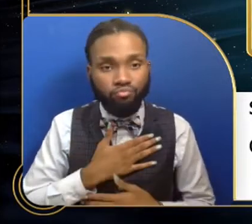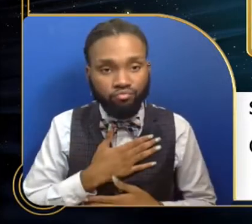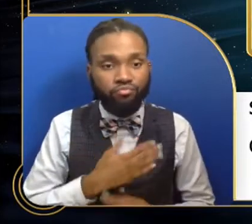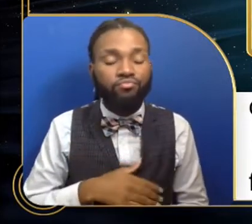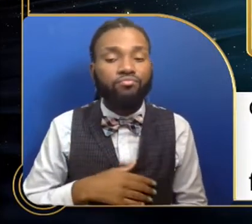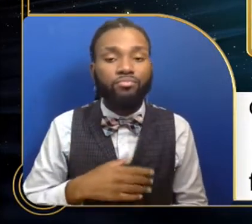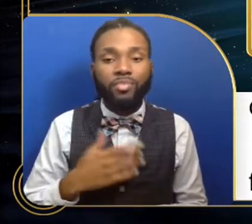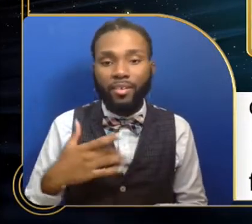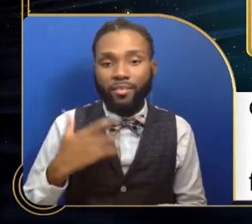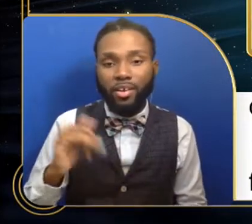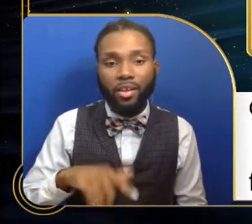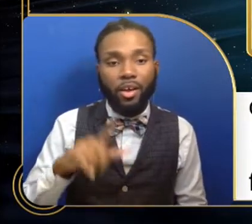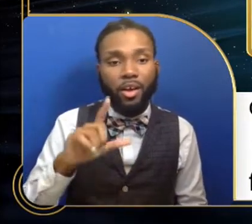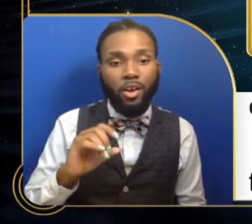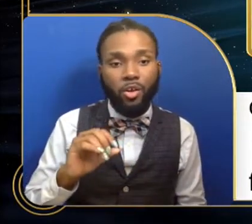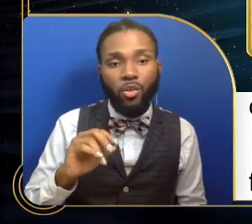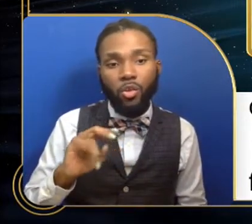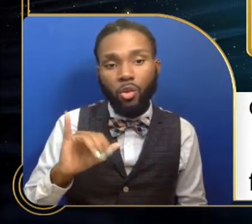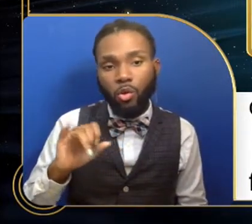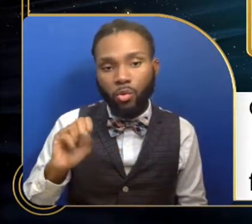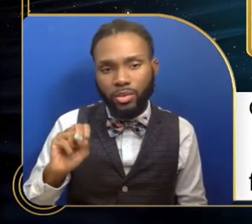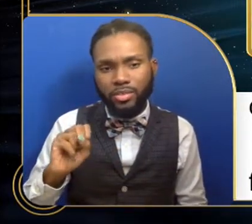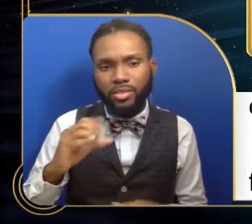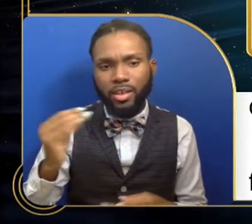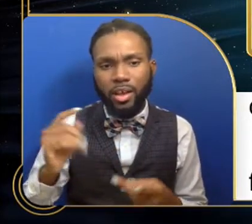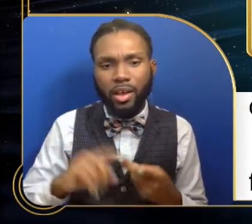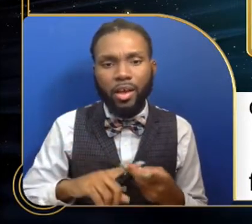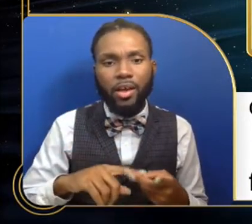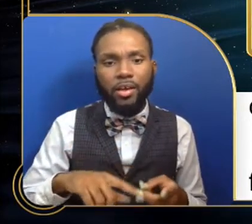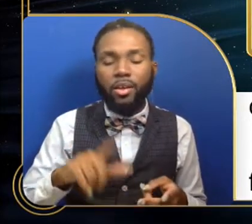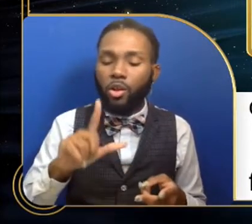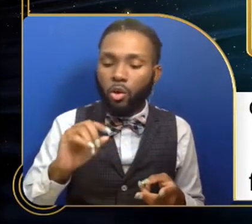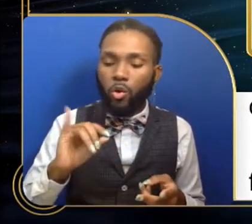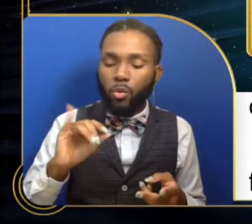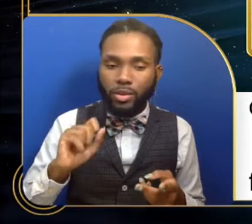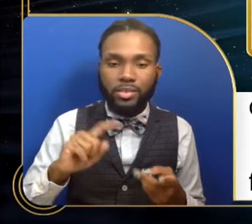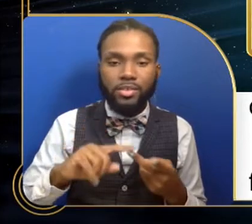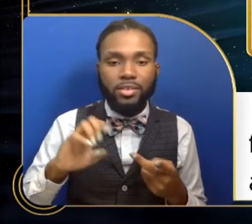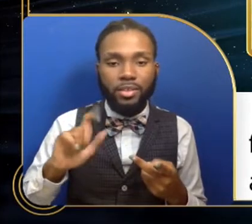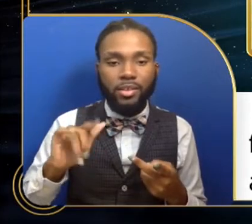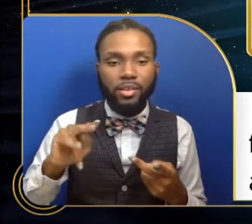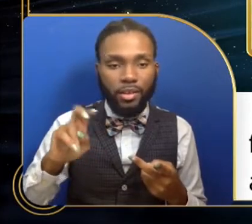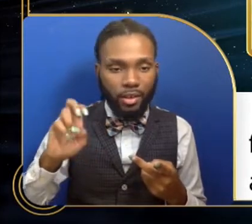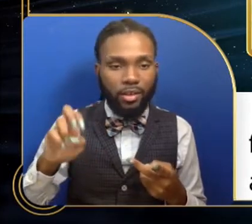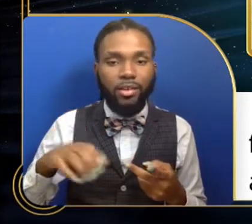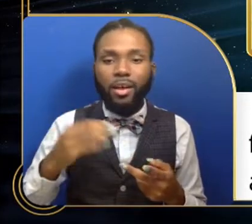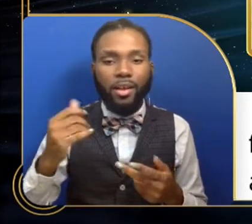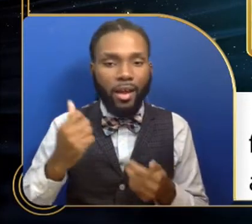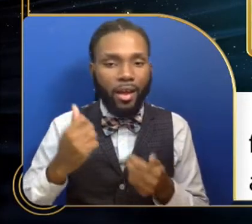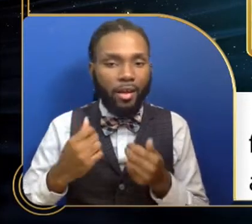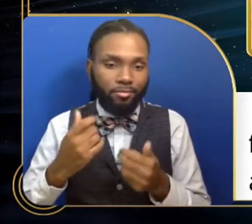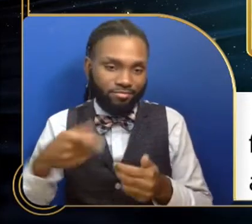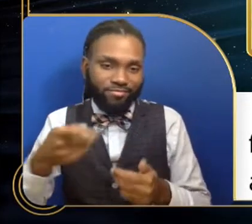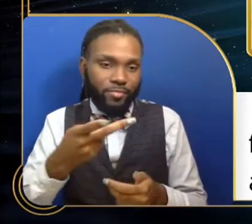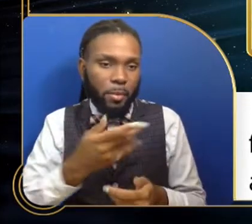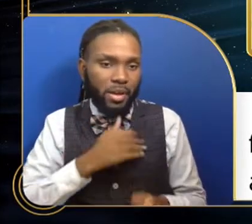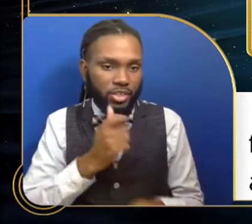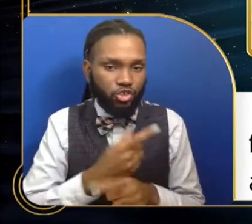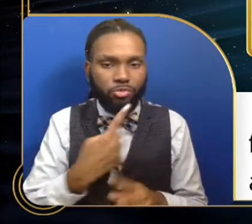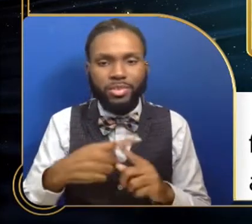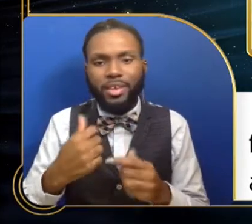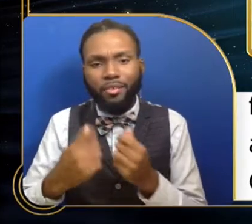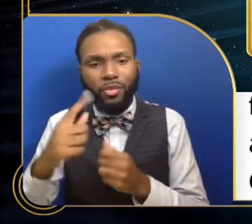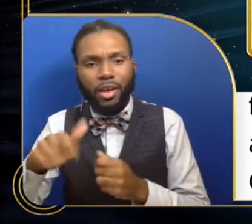Elaine are my sisters, and Holly and everyone else involved in implementing Olmsted and